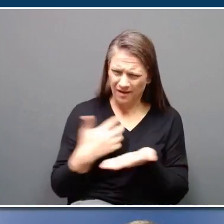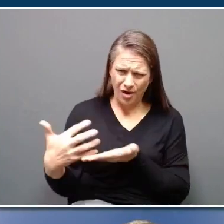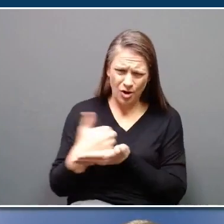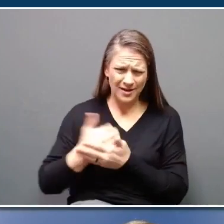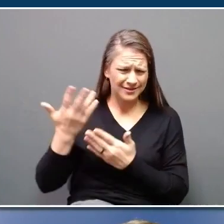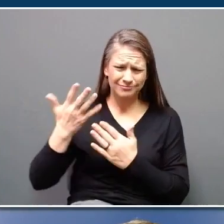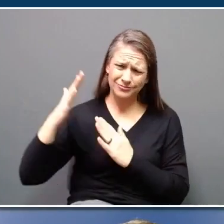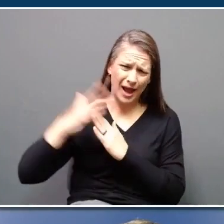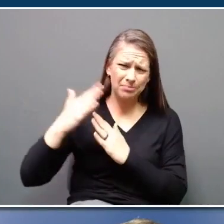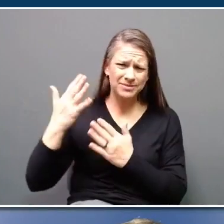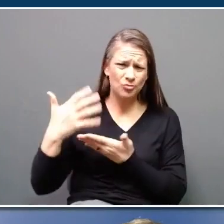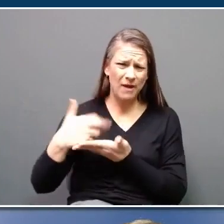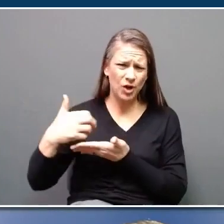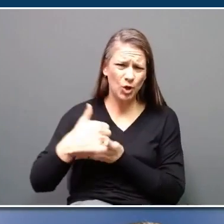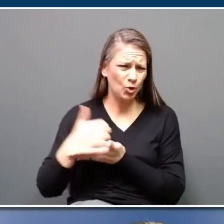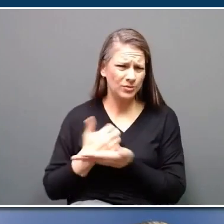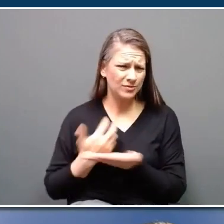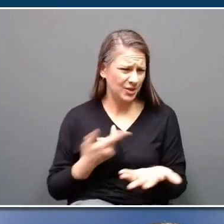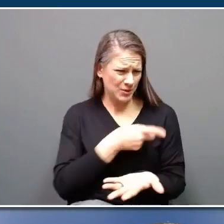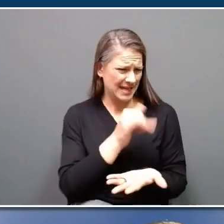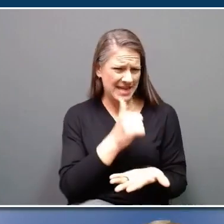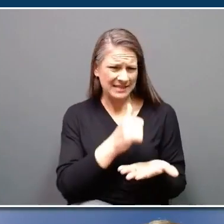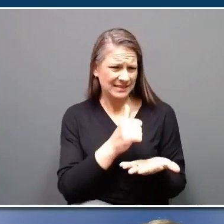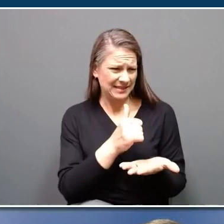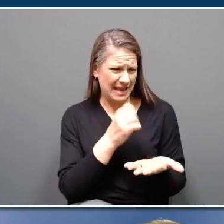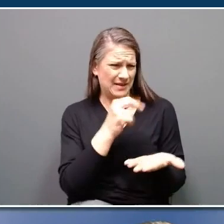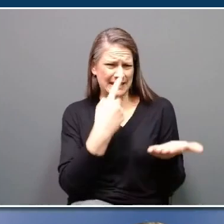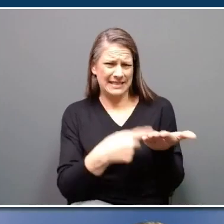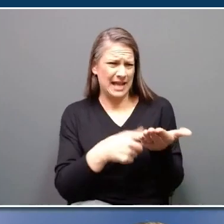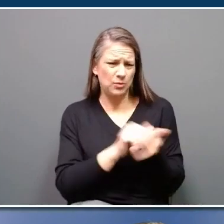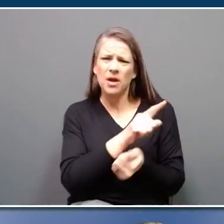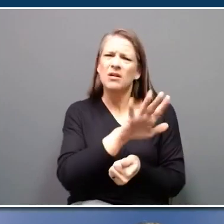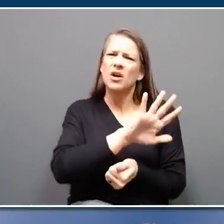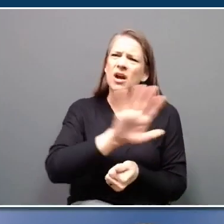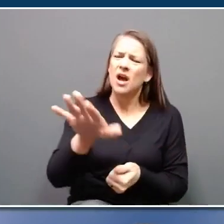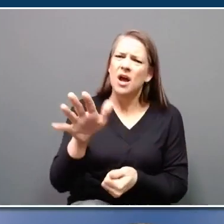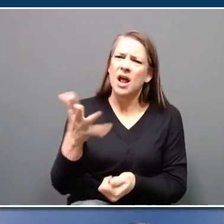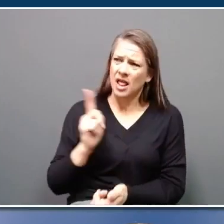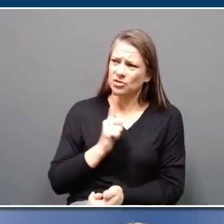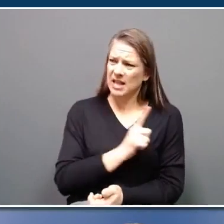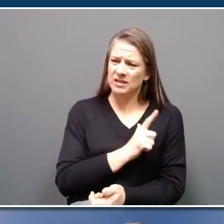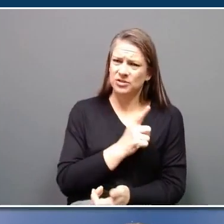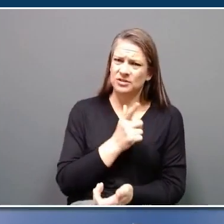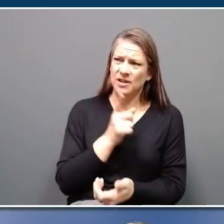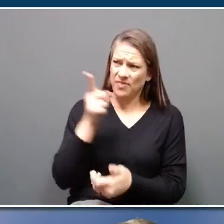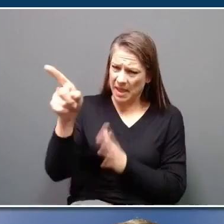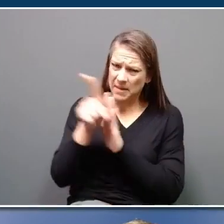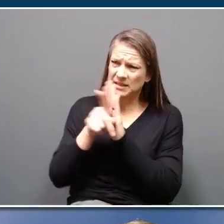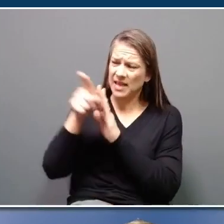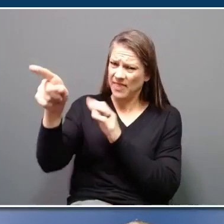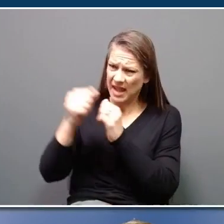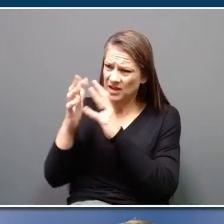again, without consulting the very people that have to take the policy the legislature passes and enact it. These cuts are